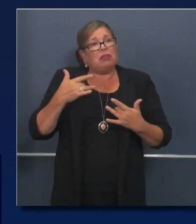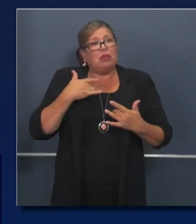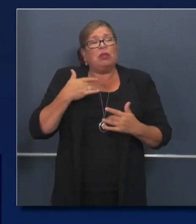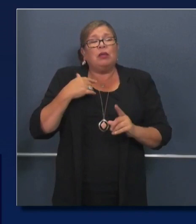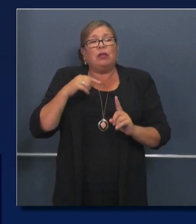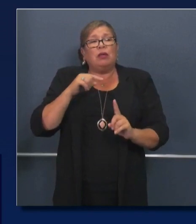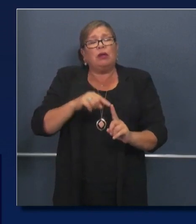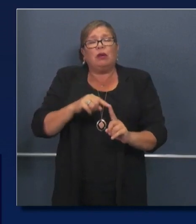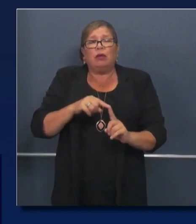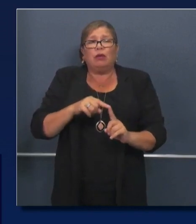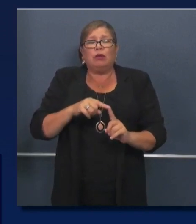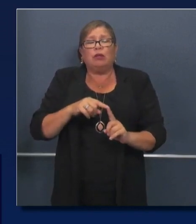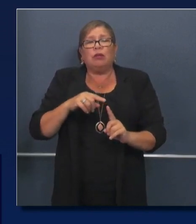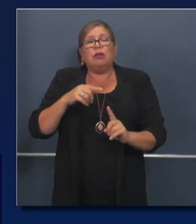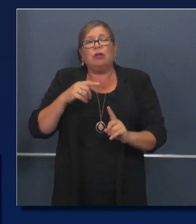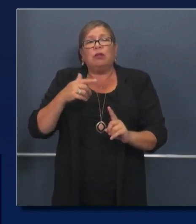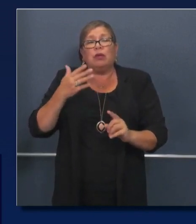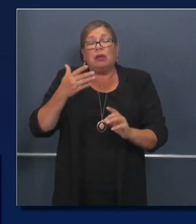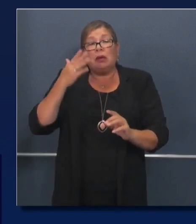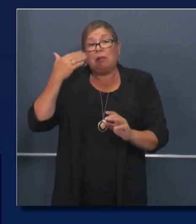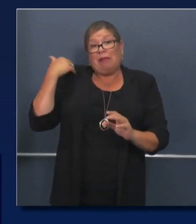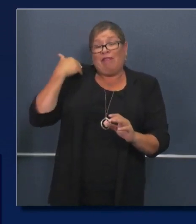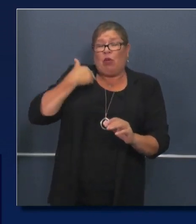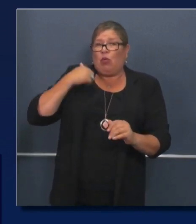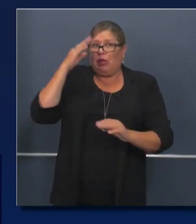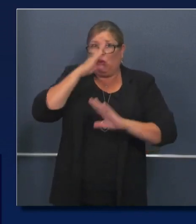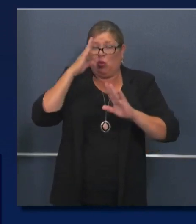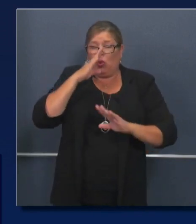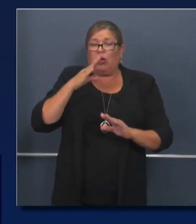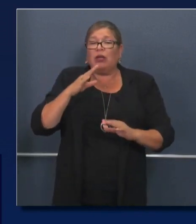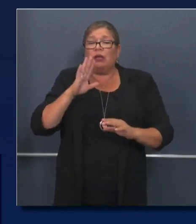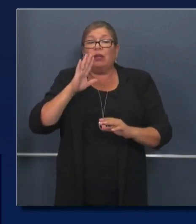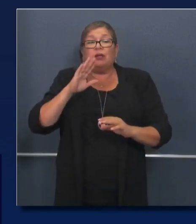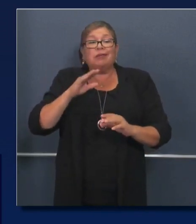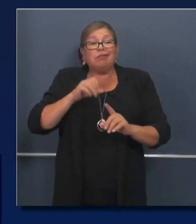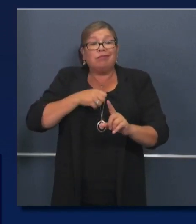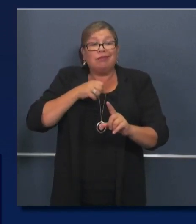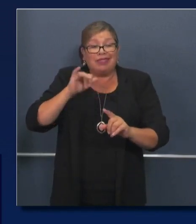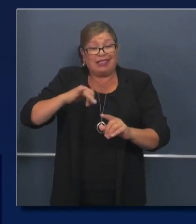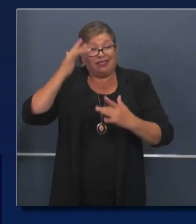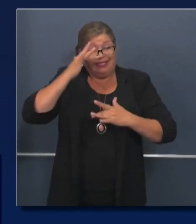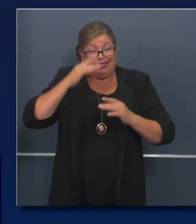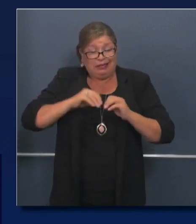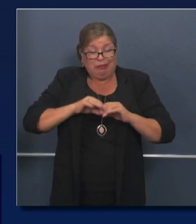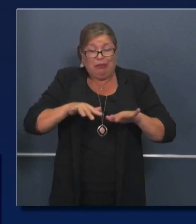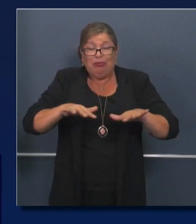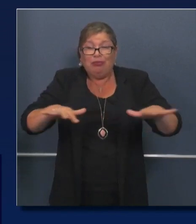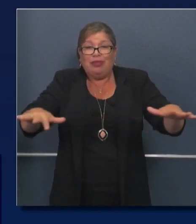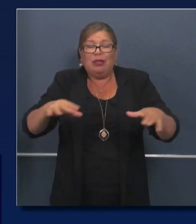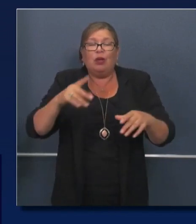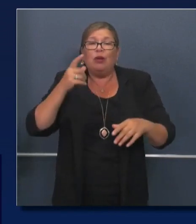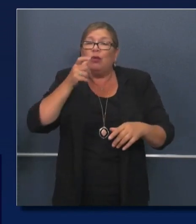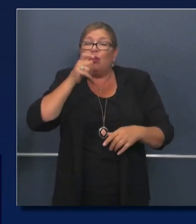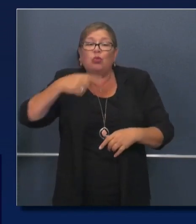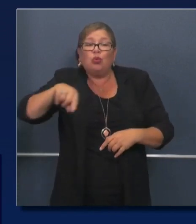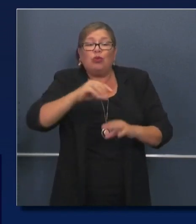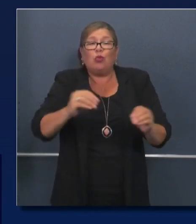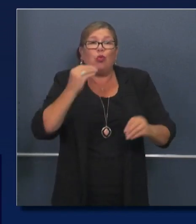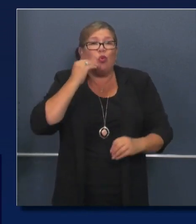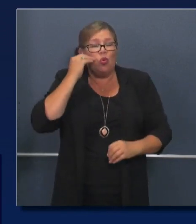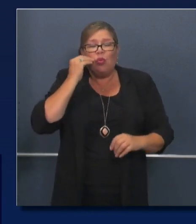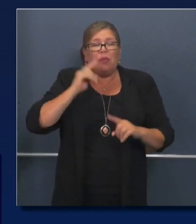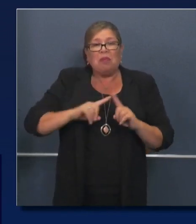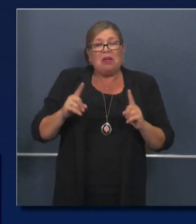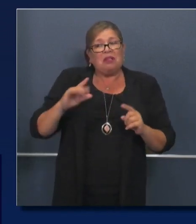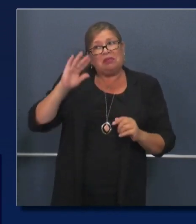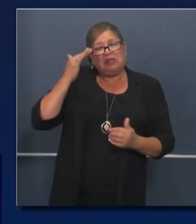acute as some of the earlier projections. But we're not out of the woods. We're not naive that we're getting all the tests out there by any stretch. I'm not